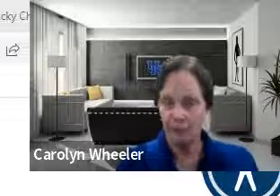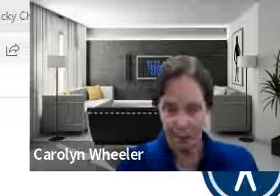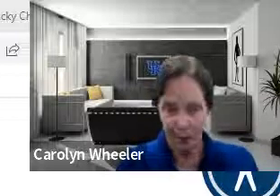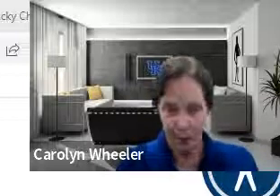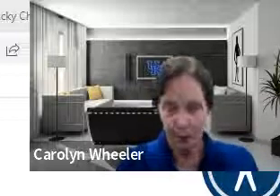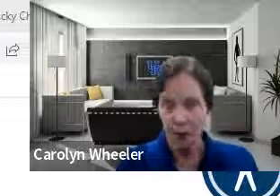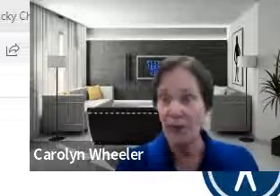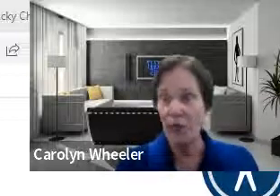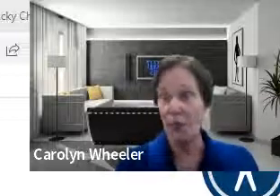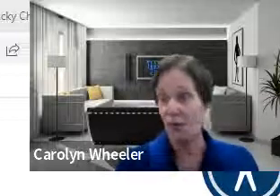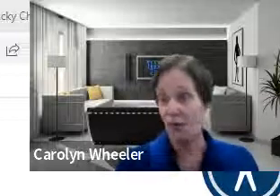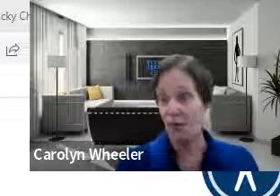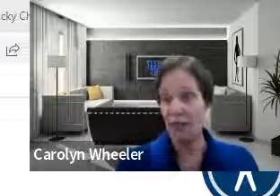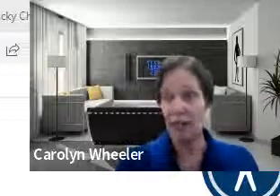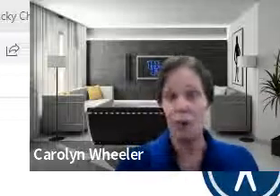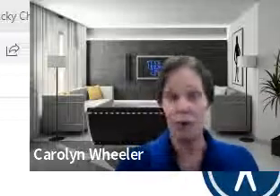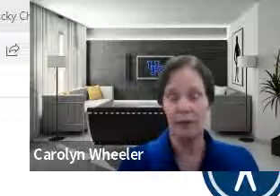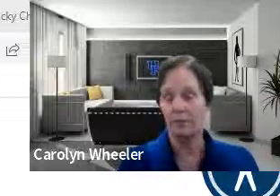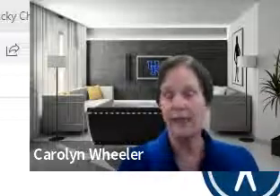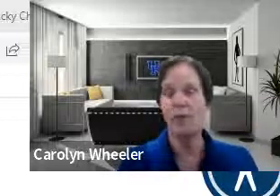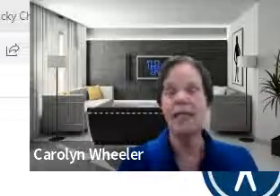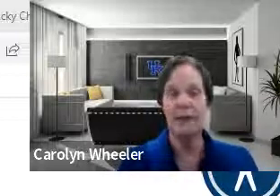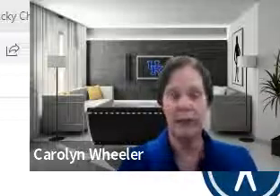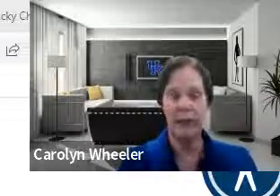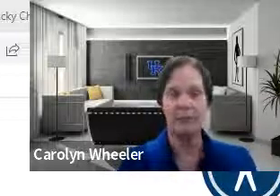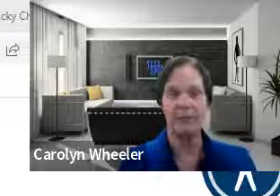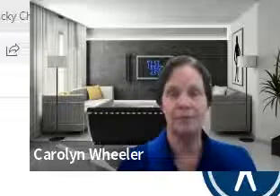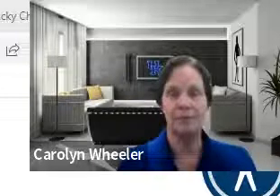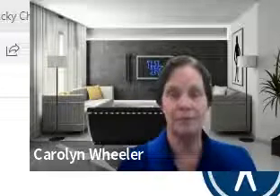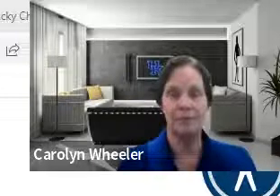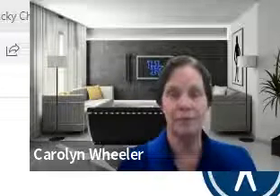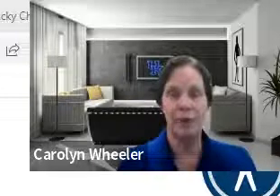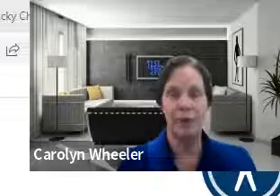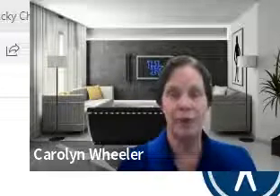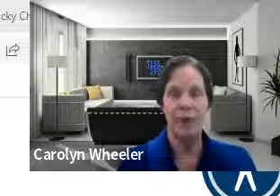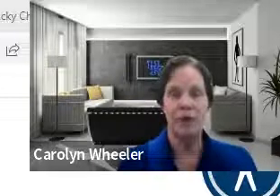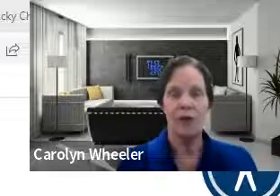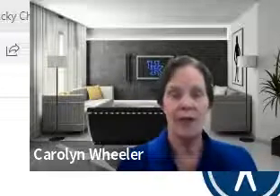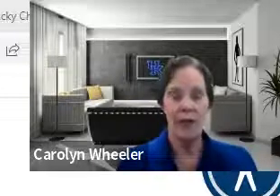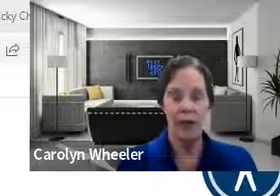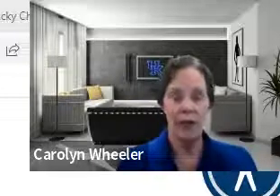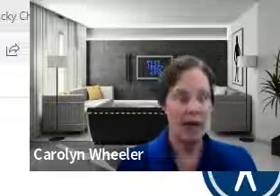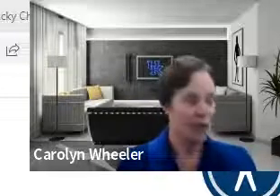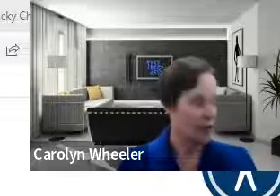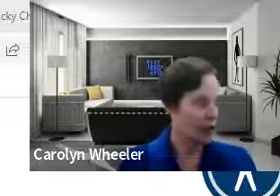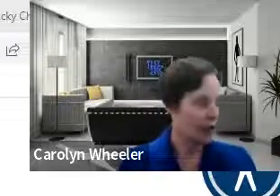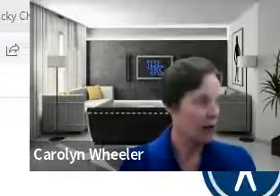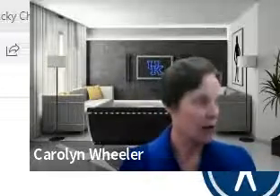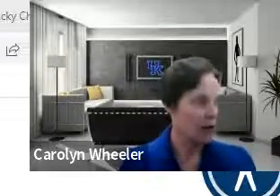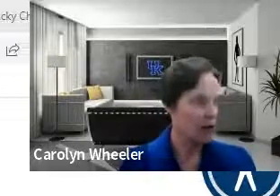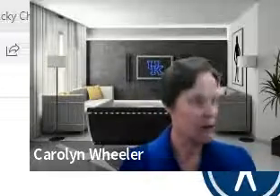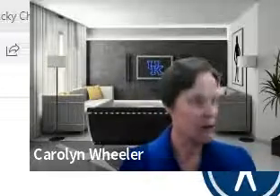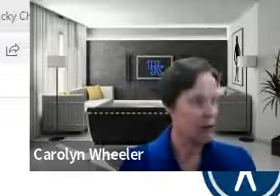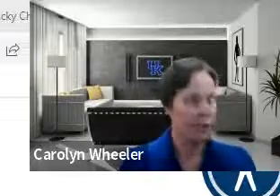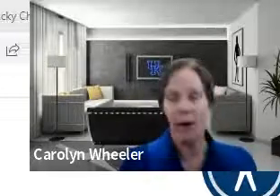help the interpreters to be seen more easily. So to get started, I'm going to share